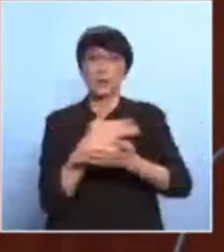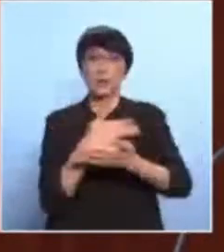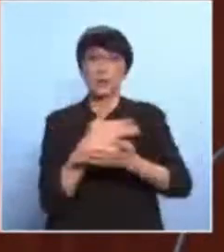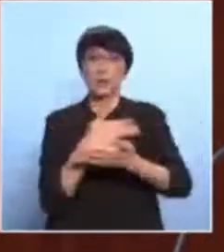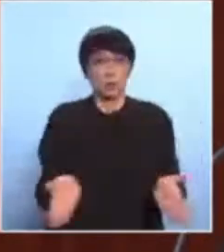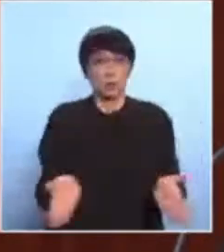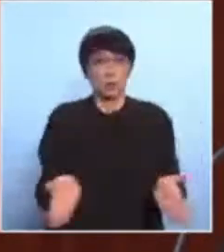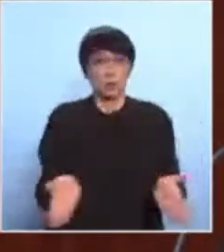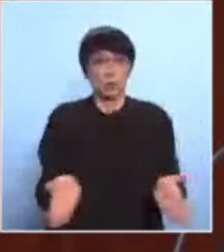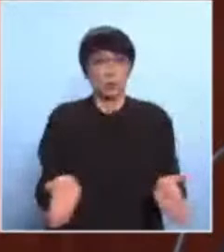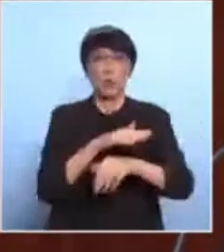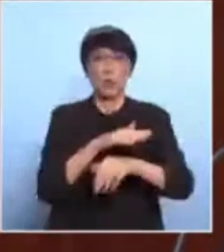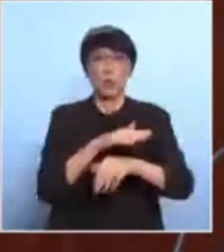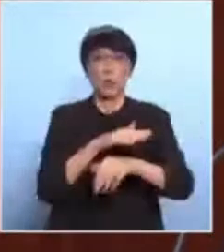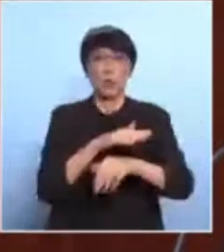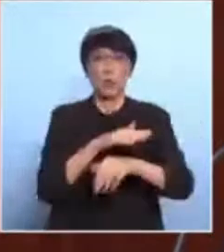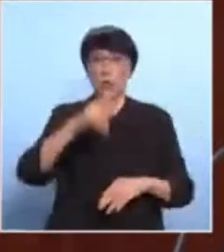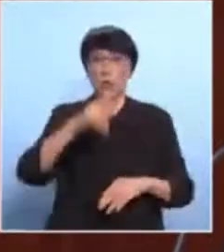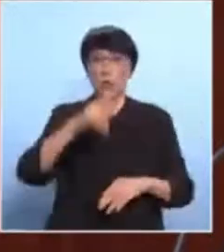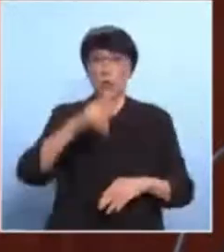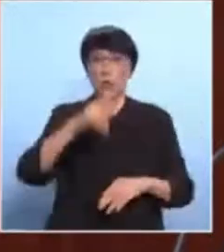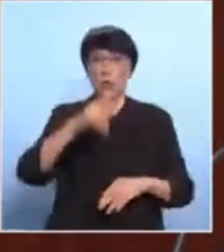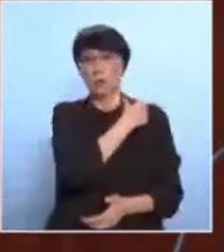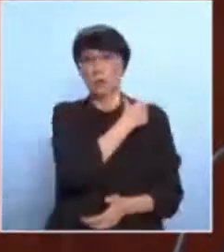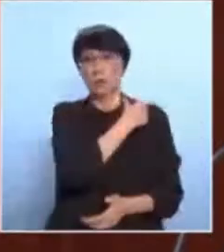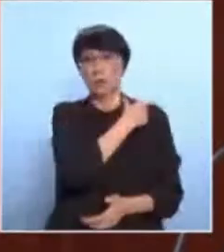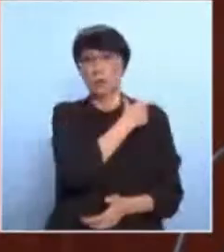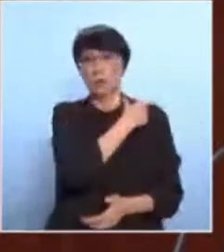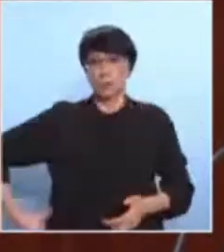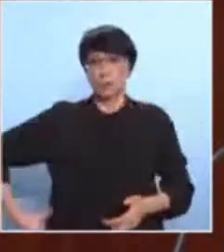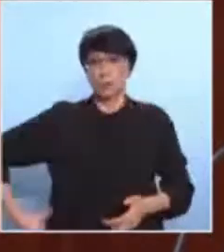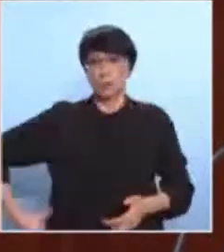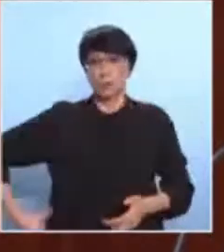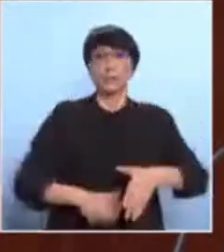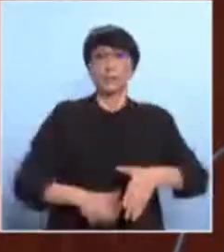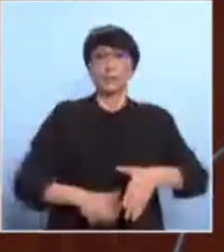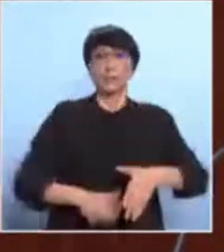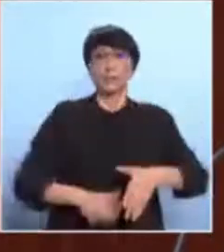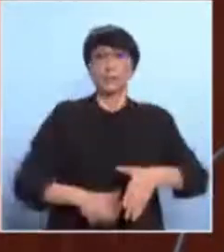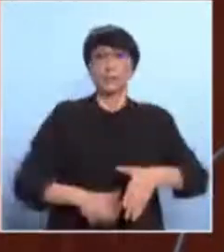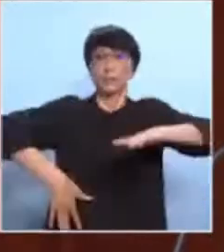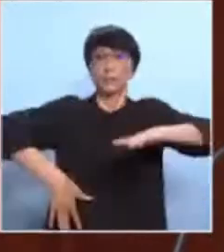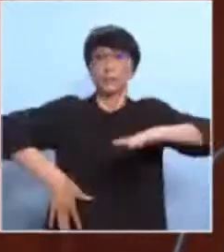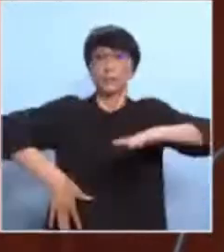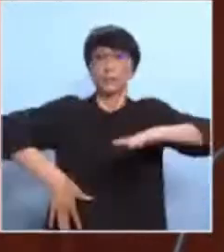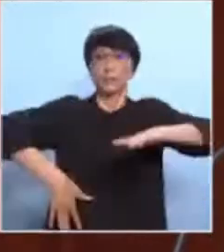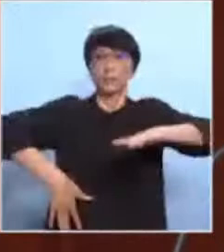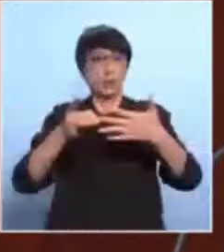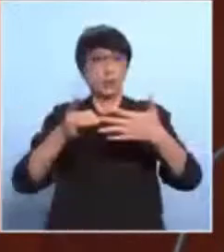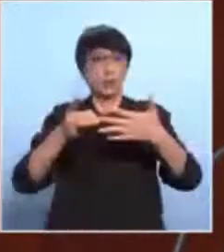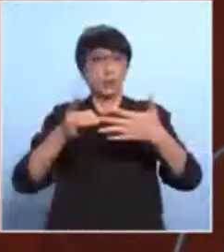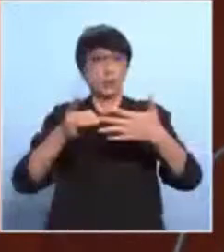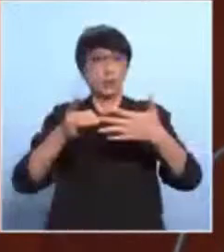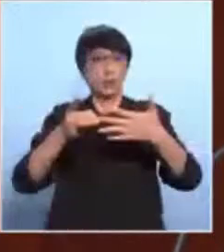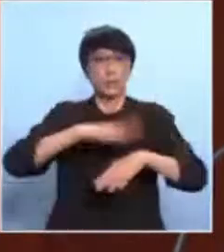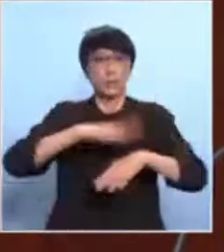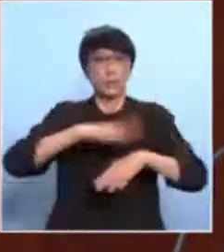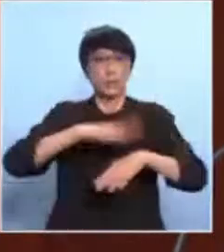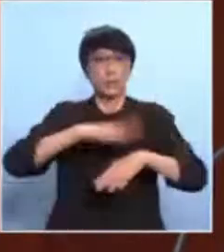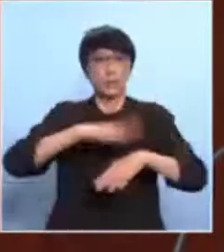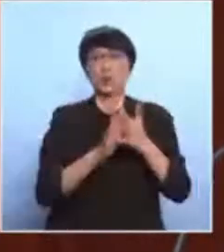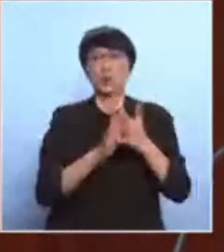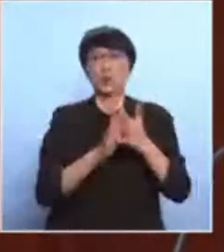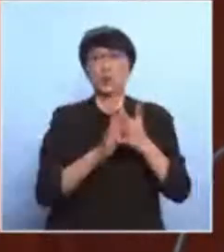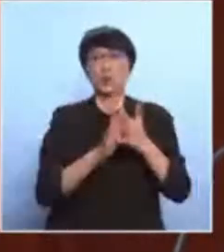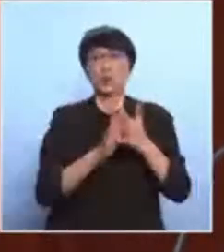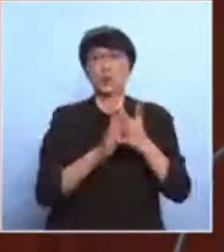Security Bureau Youth Uniform Group Leaders Forum and select distinguished members with great potential to participate in the